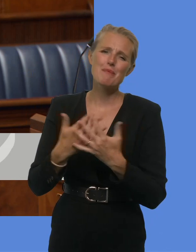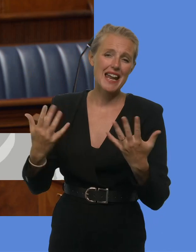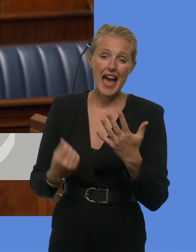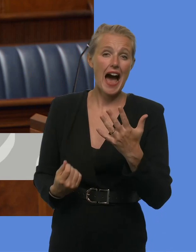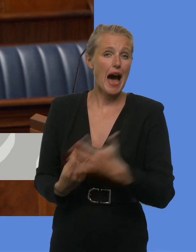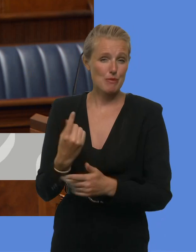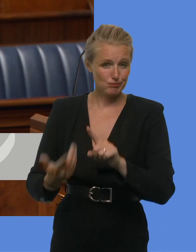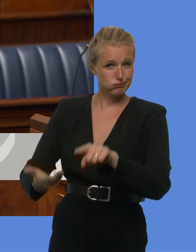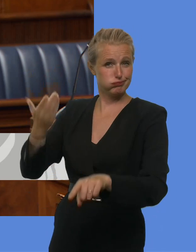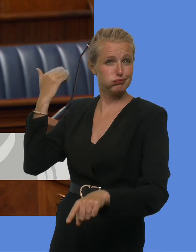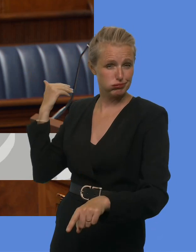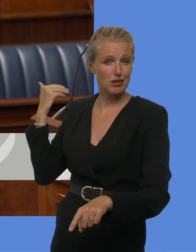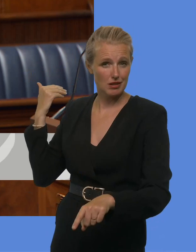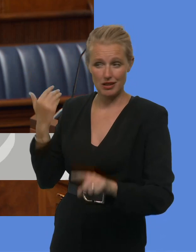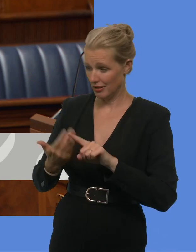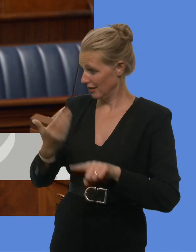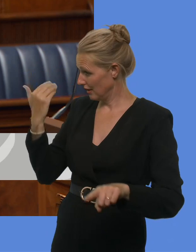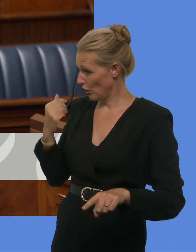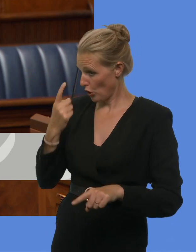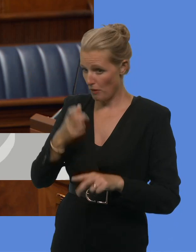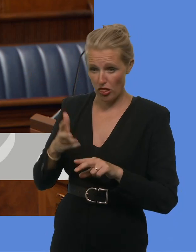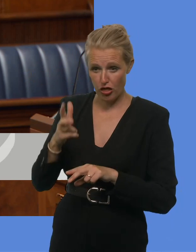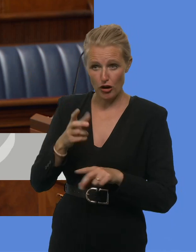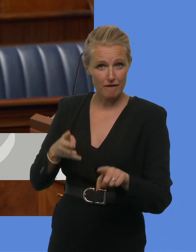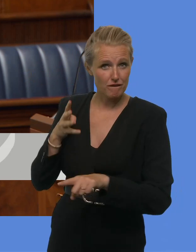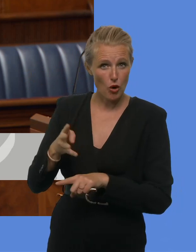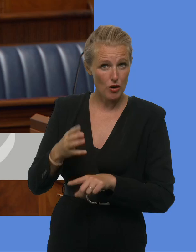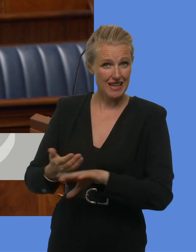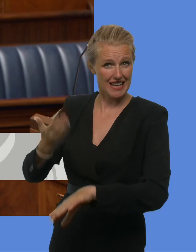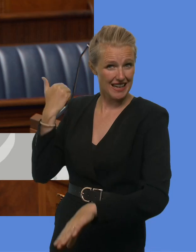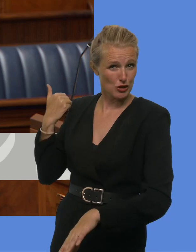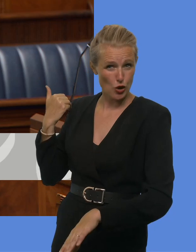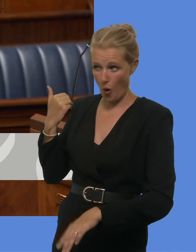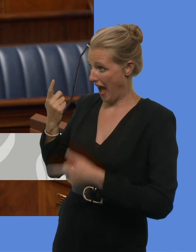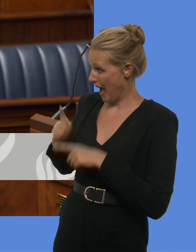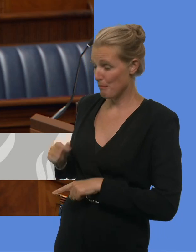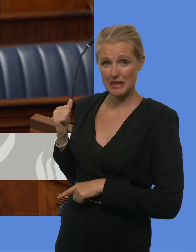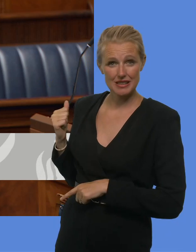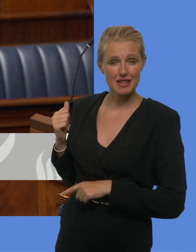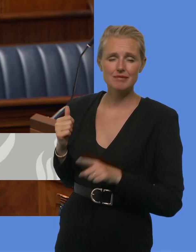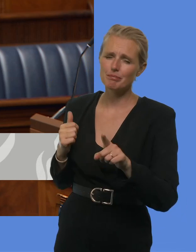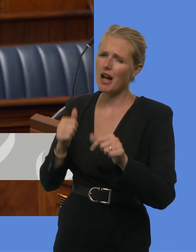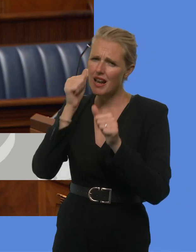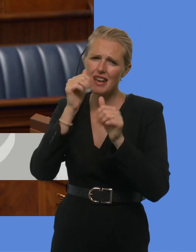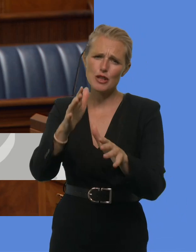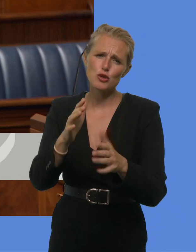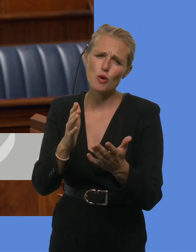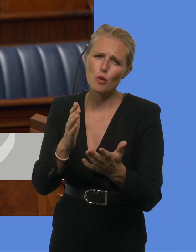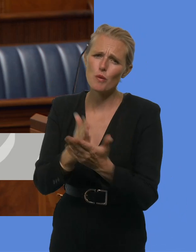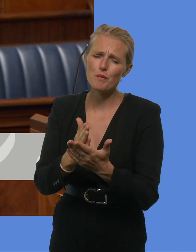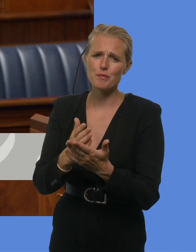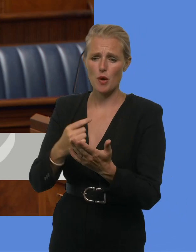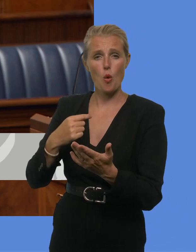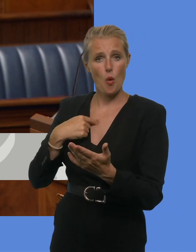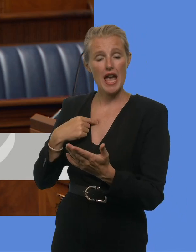are historic, and it could be historic of 30, 40 plus years. But I can also assure the member that we have